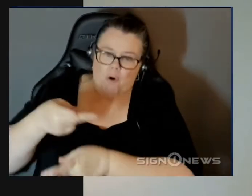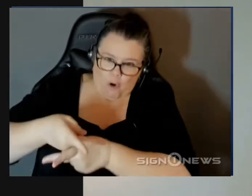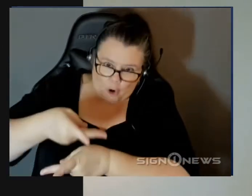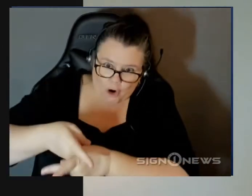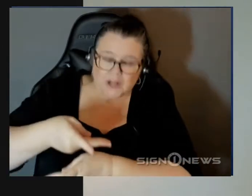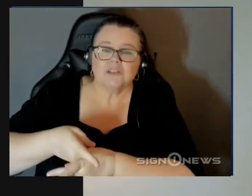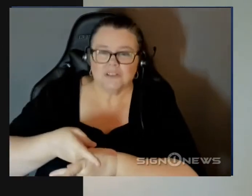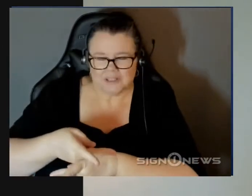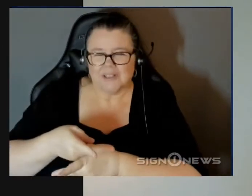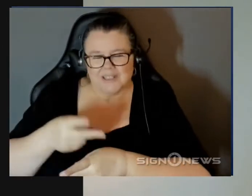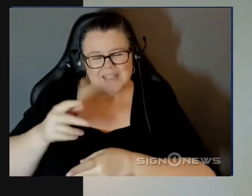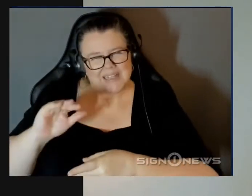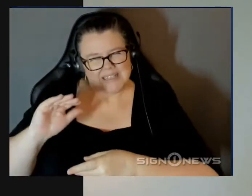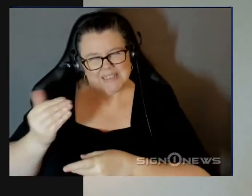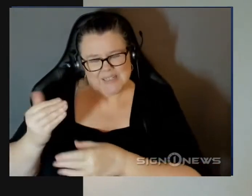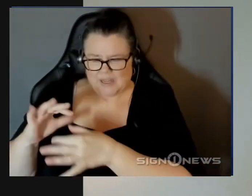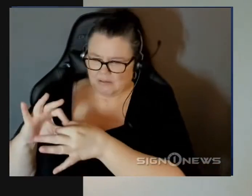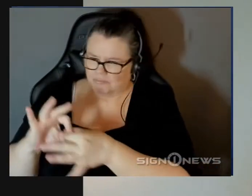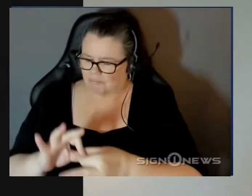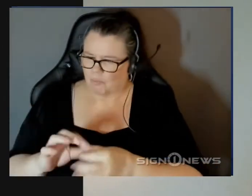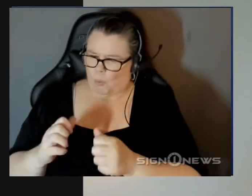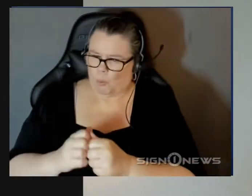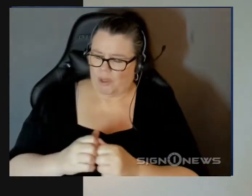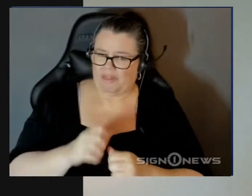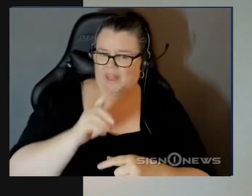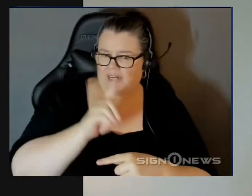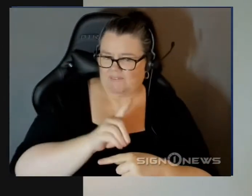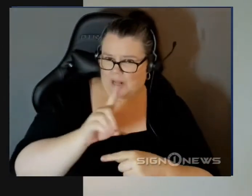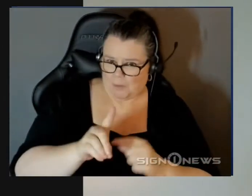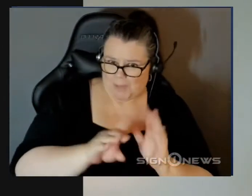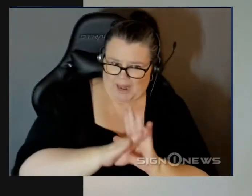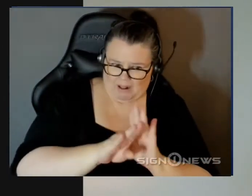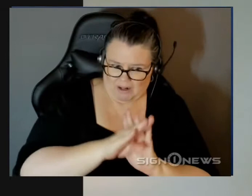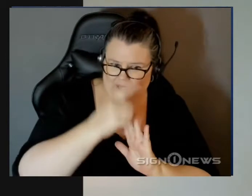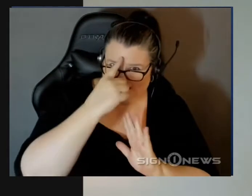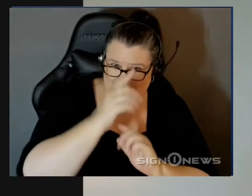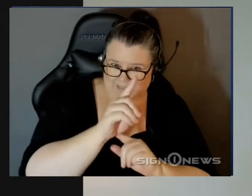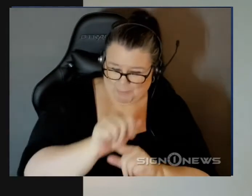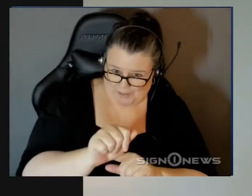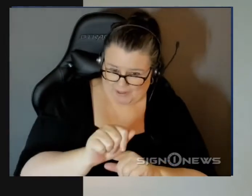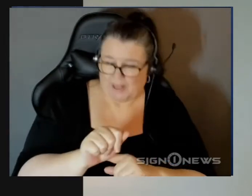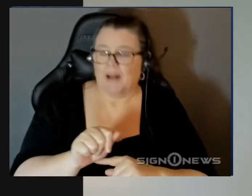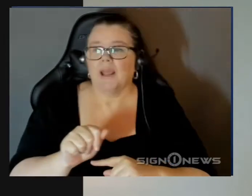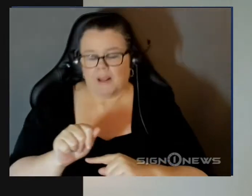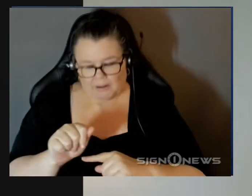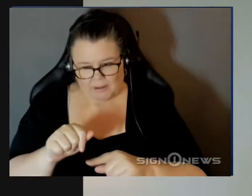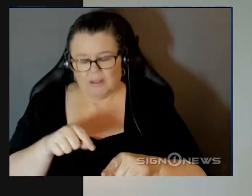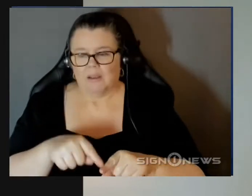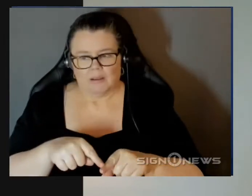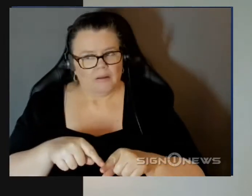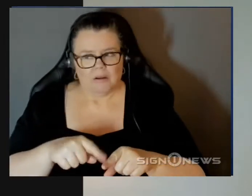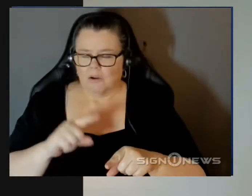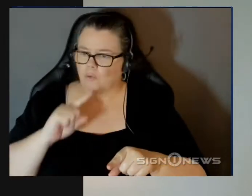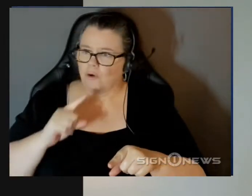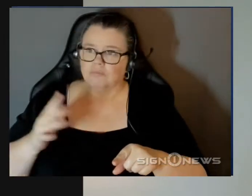and guardianship that wasn't always as prevalent, right? That we saw adult guardianship show up